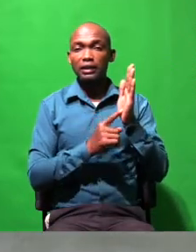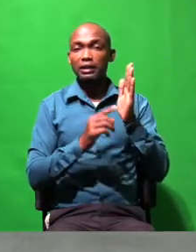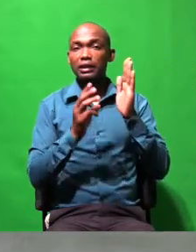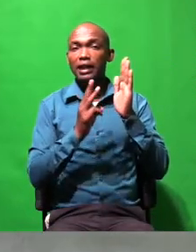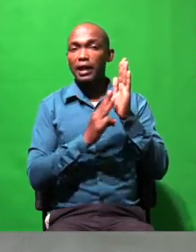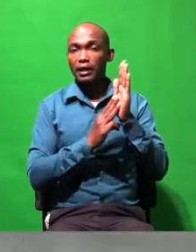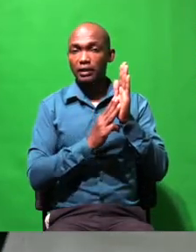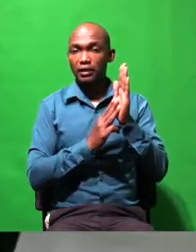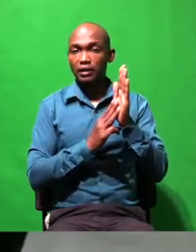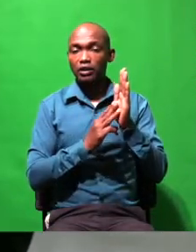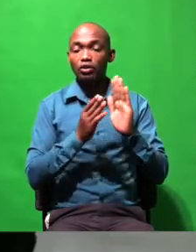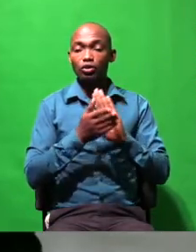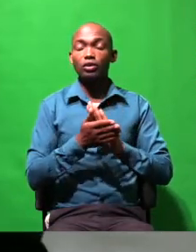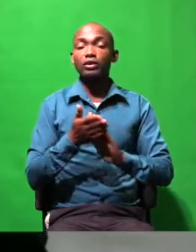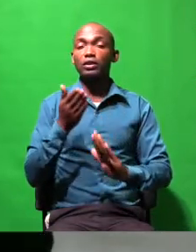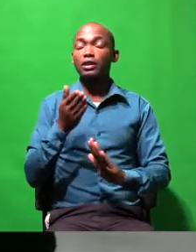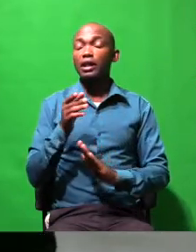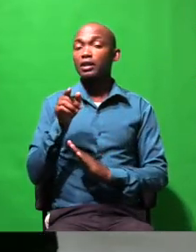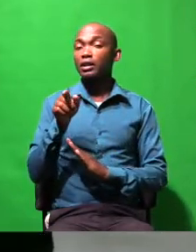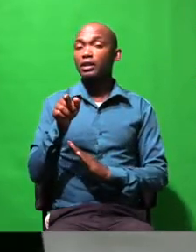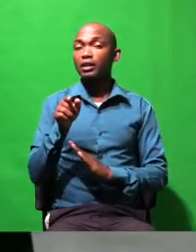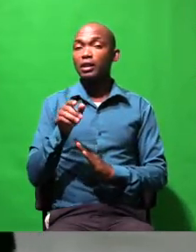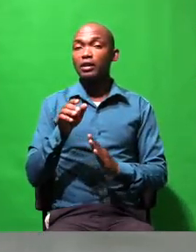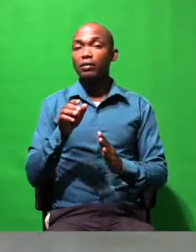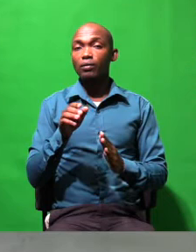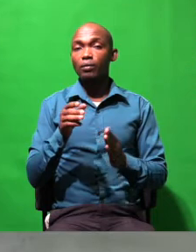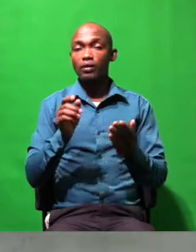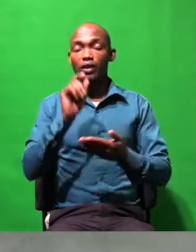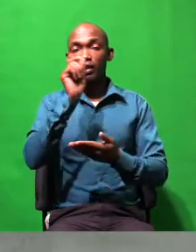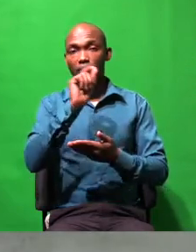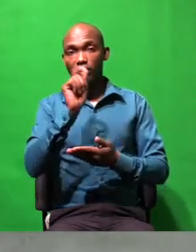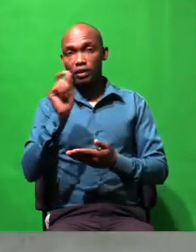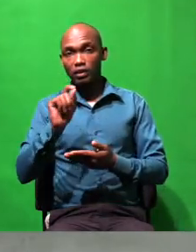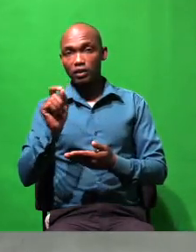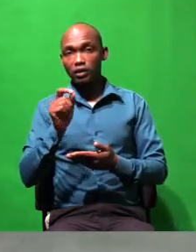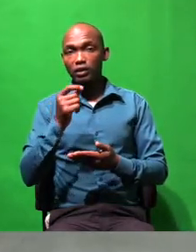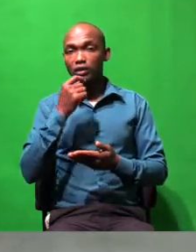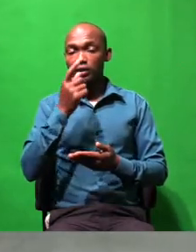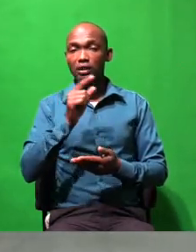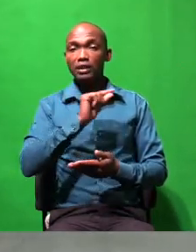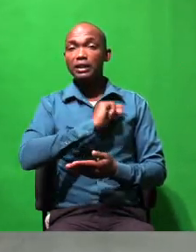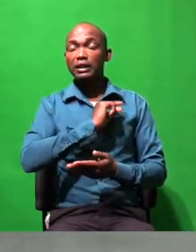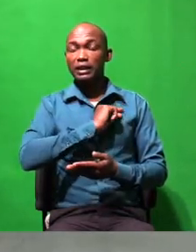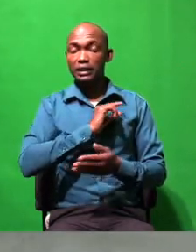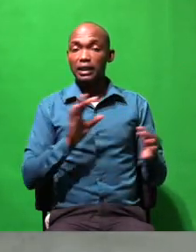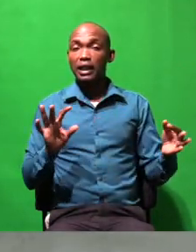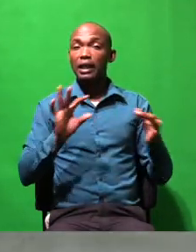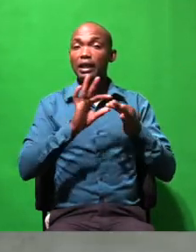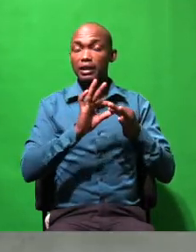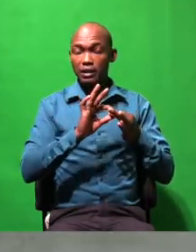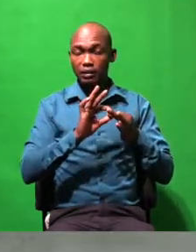68. So you shall start read on the aspect written sex-linked gene. We want